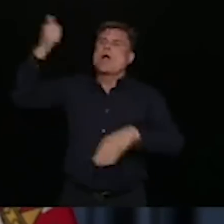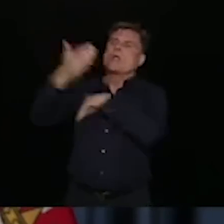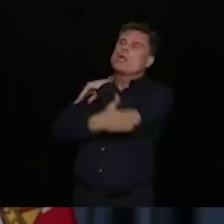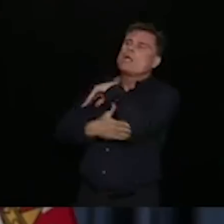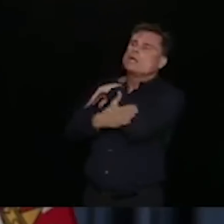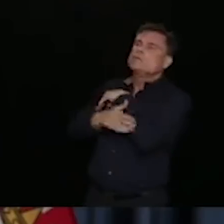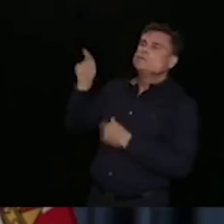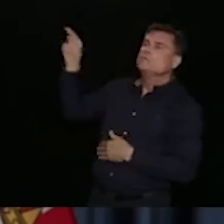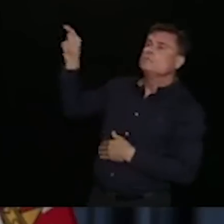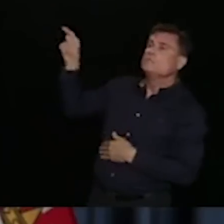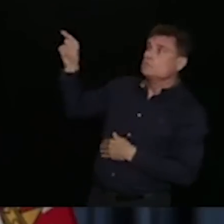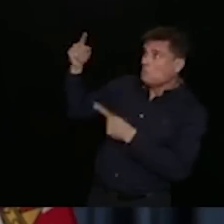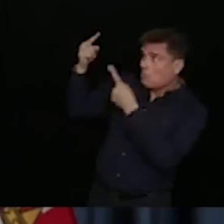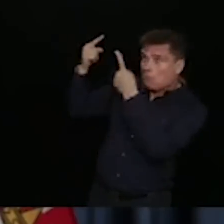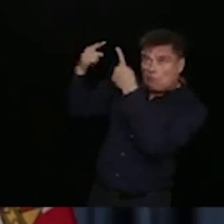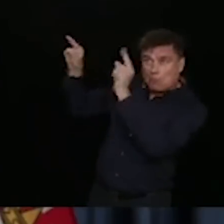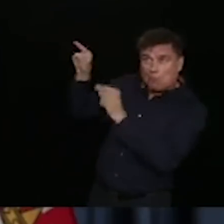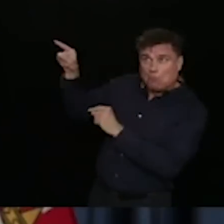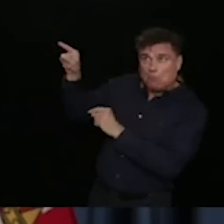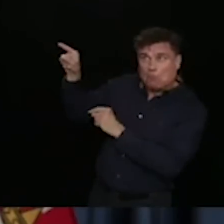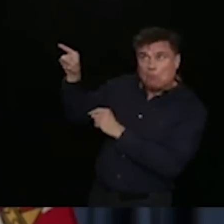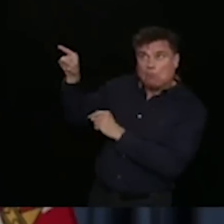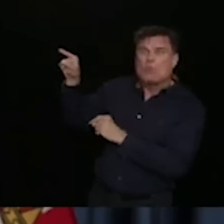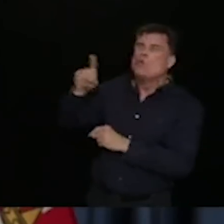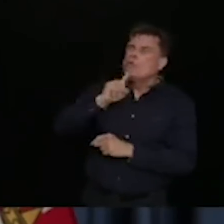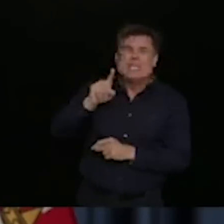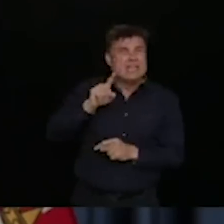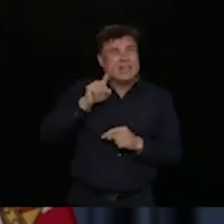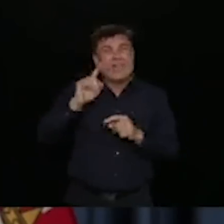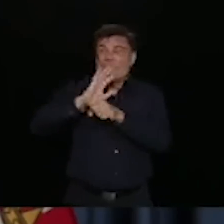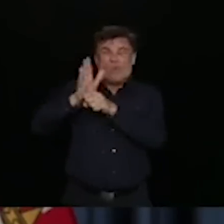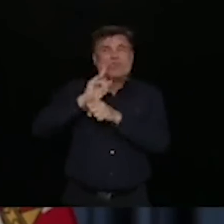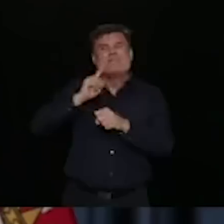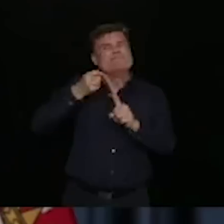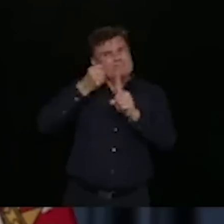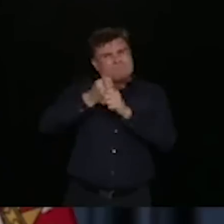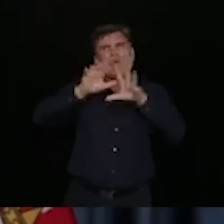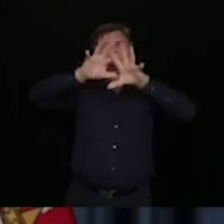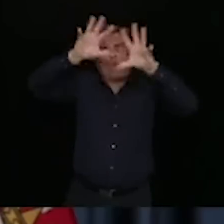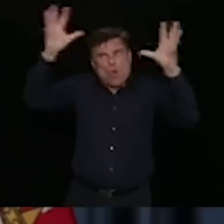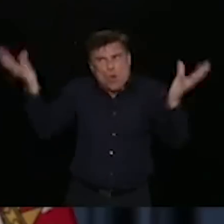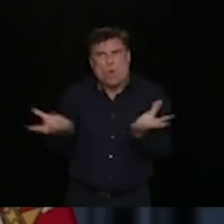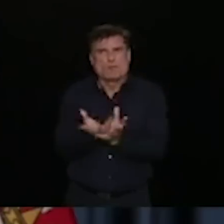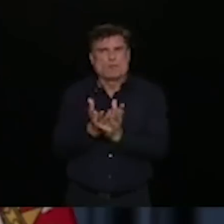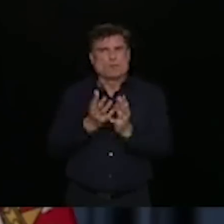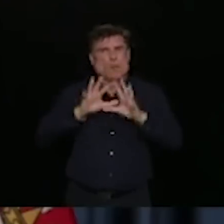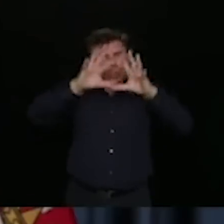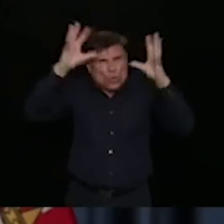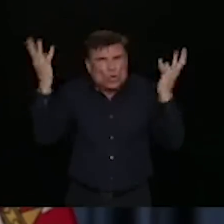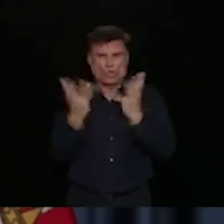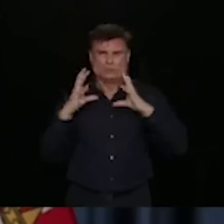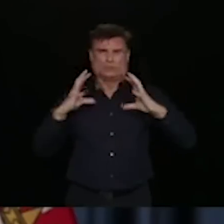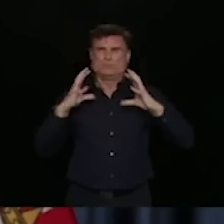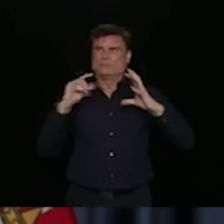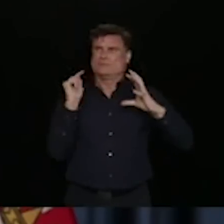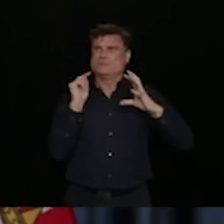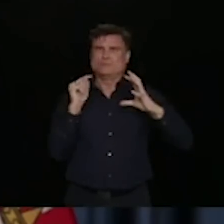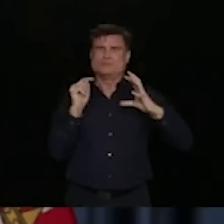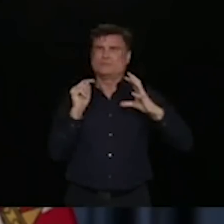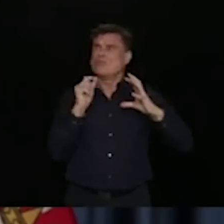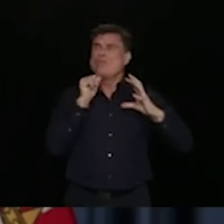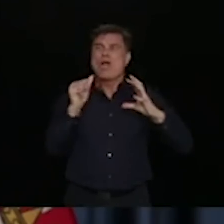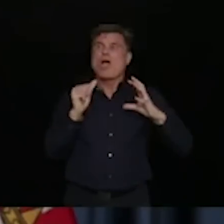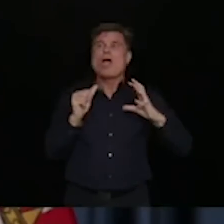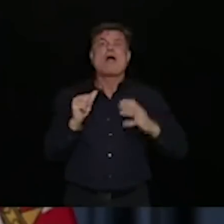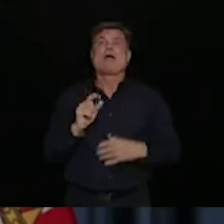of success that we have. This is a global pandemic, and I think that we need to remind ourselves of that periodically, that we are not an